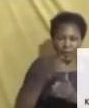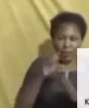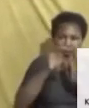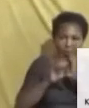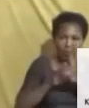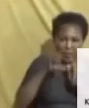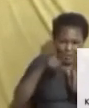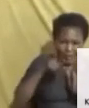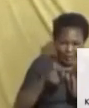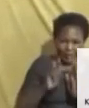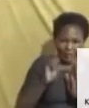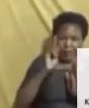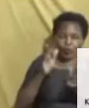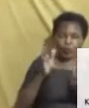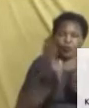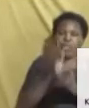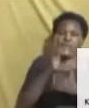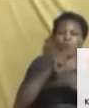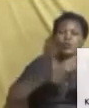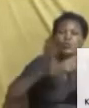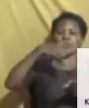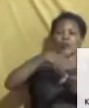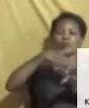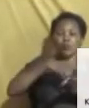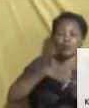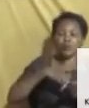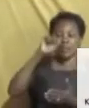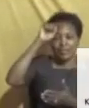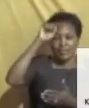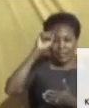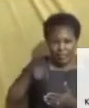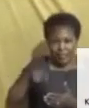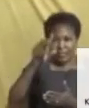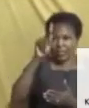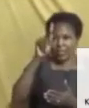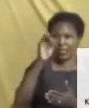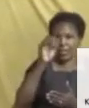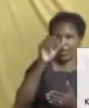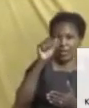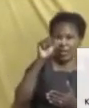and what it contains. Justice Kiage